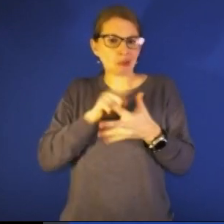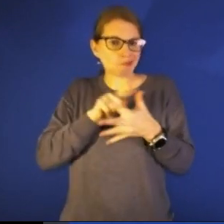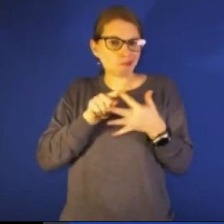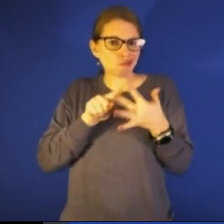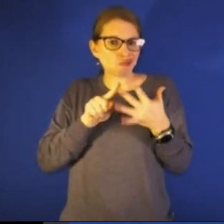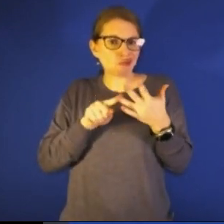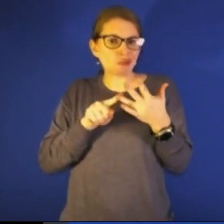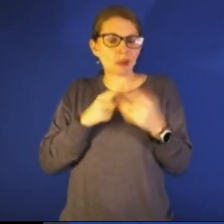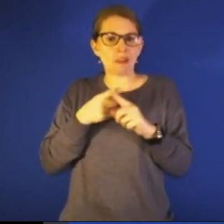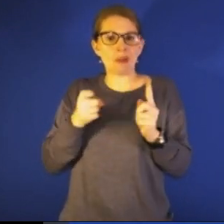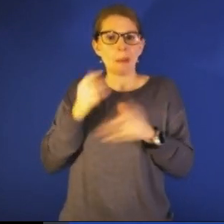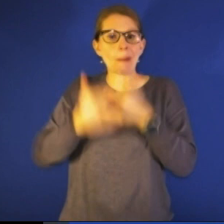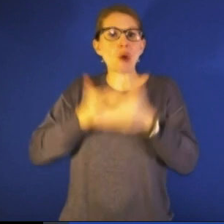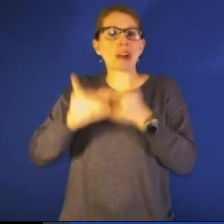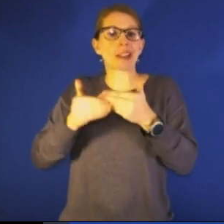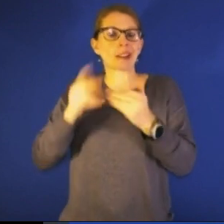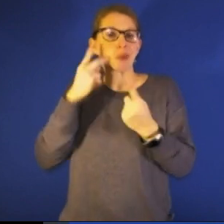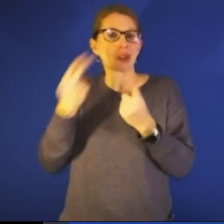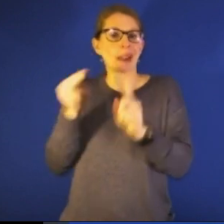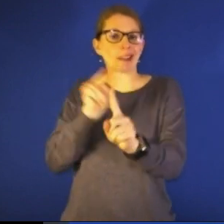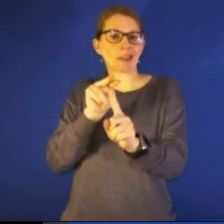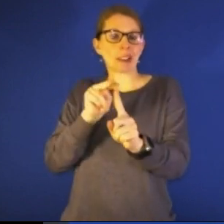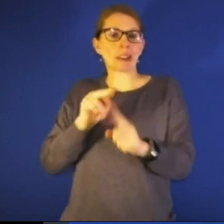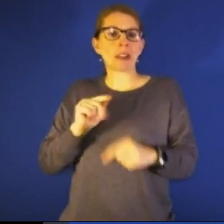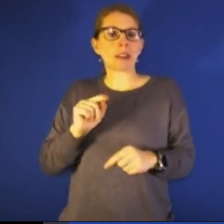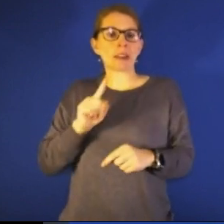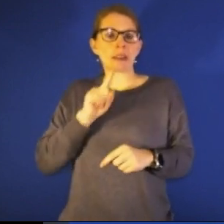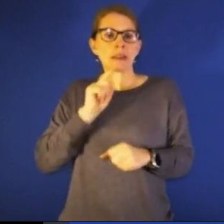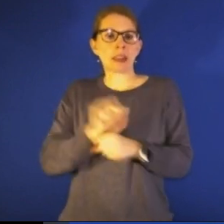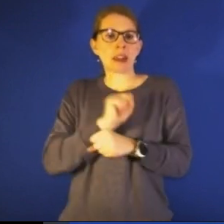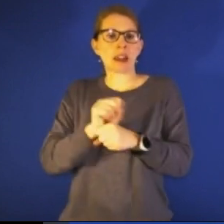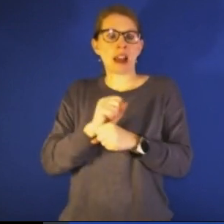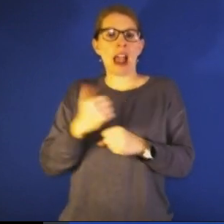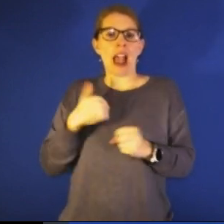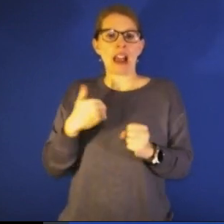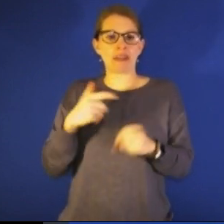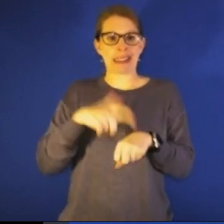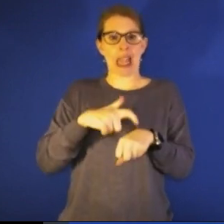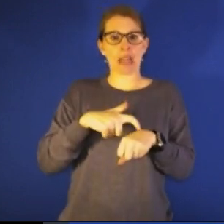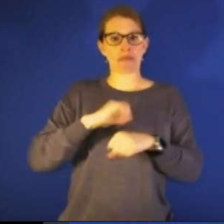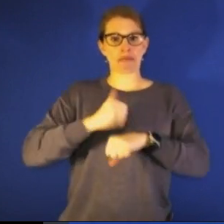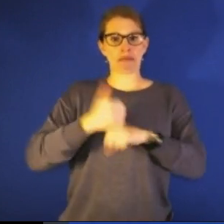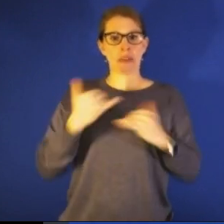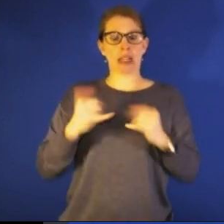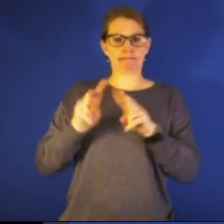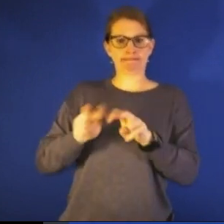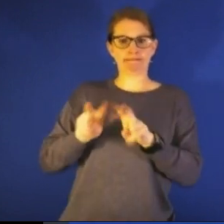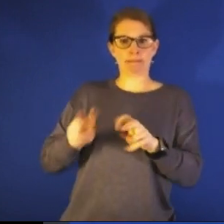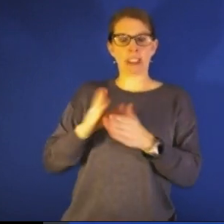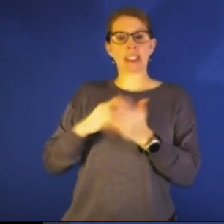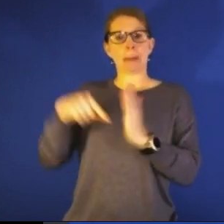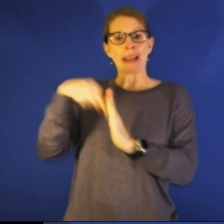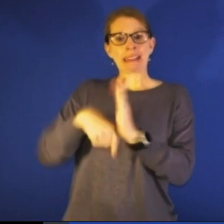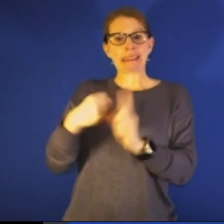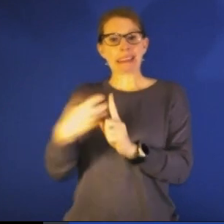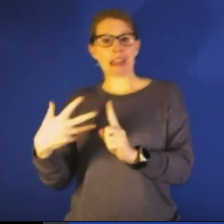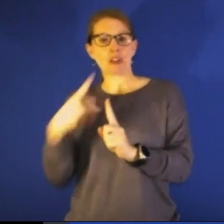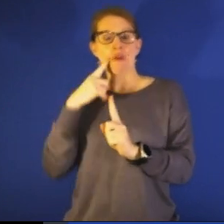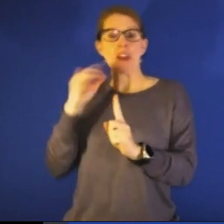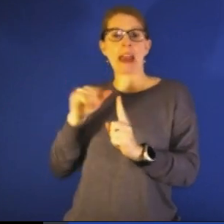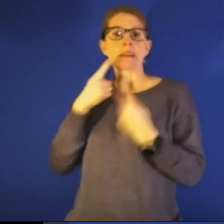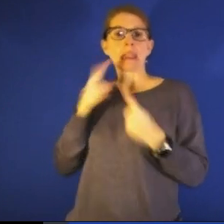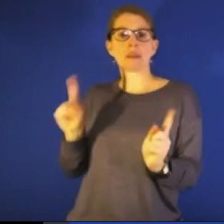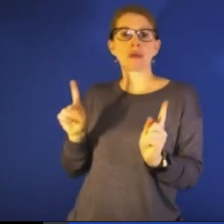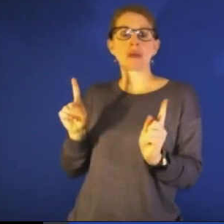a process perspective. And actually, we've got some time set up today to examine some of the details of the declaration, because there